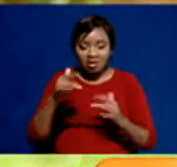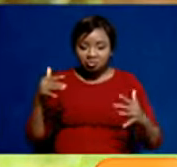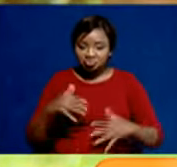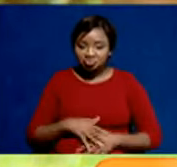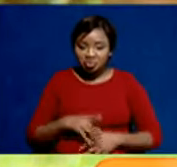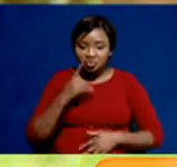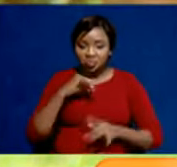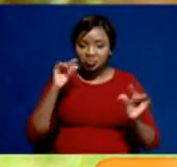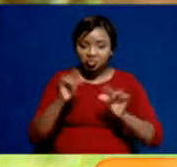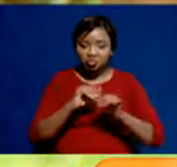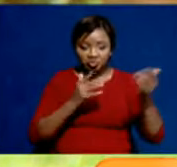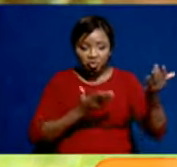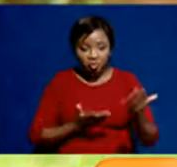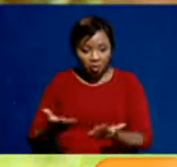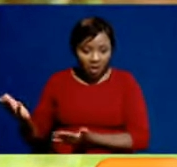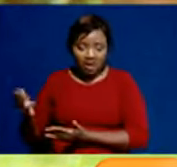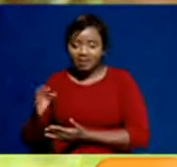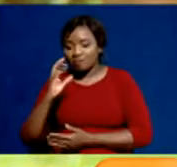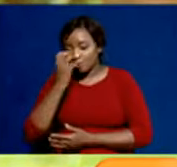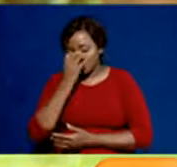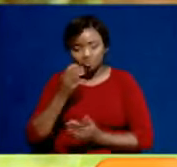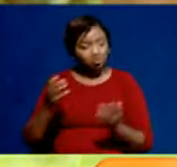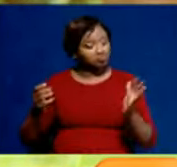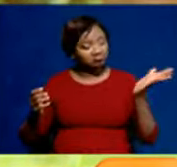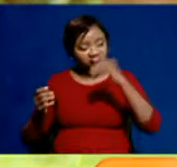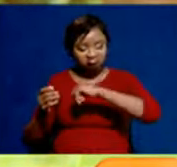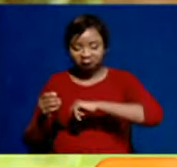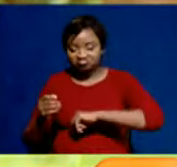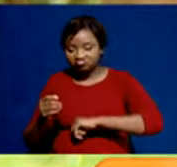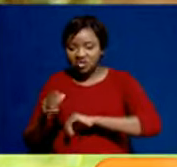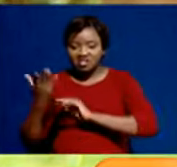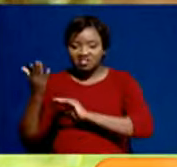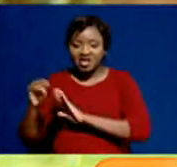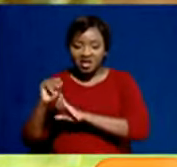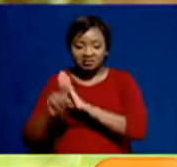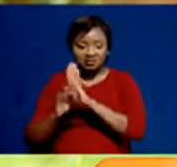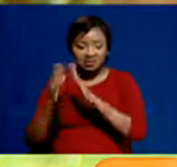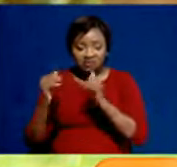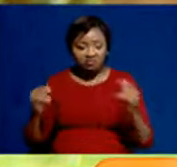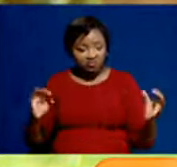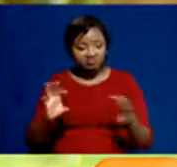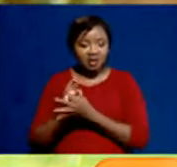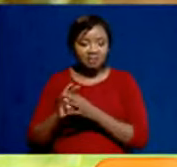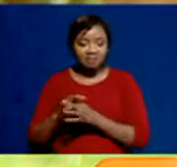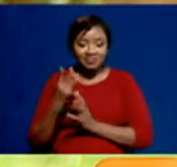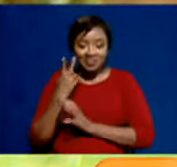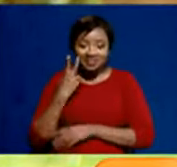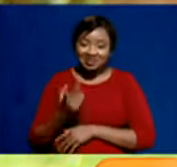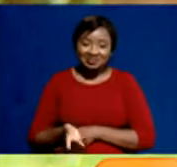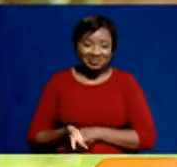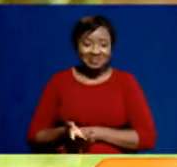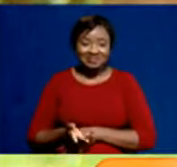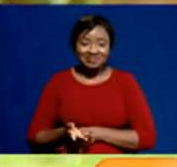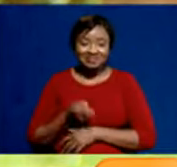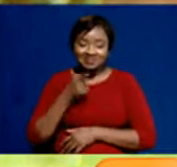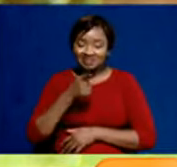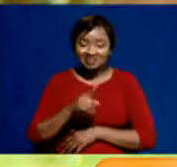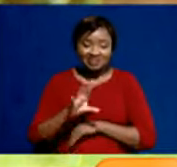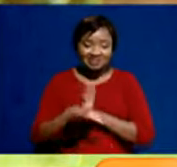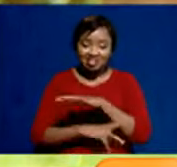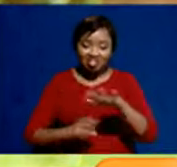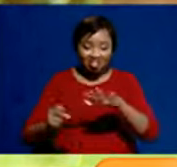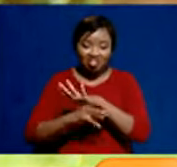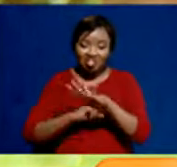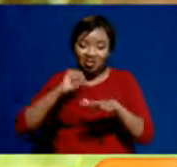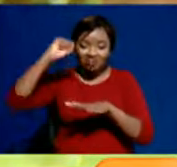within minutes? Ruto himself at State House. That's contempt of the highest order. And that's why